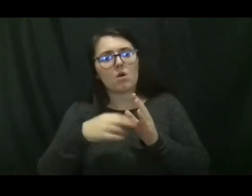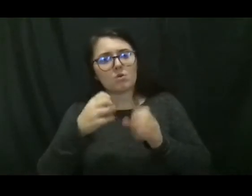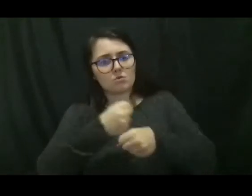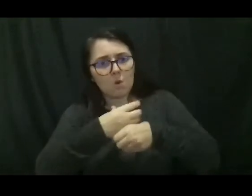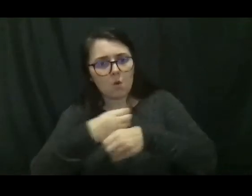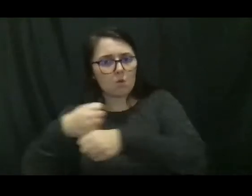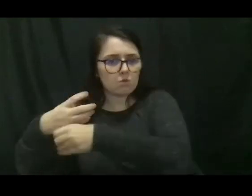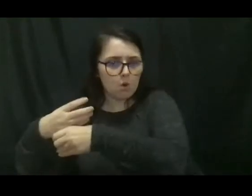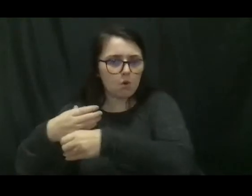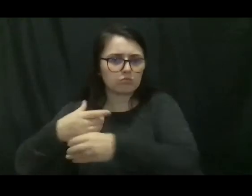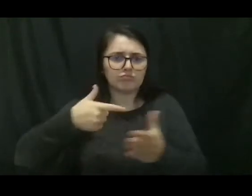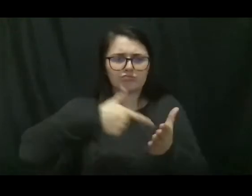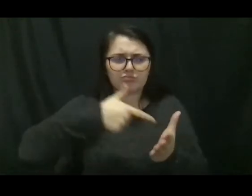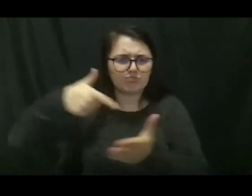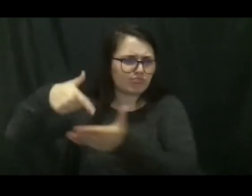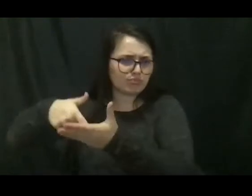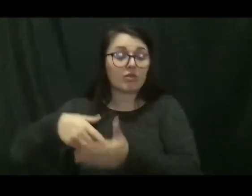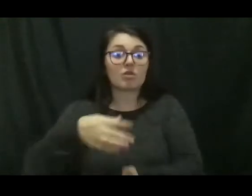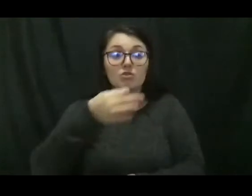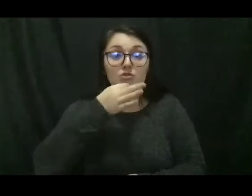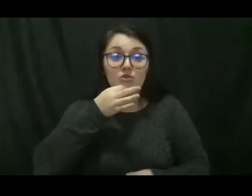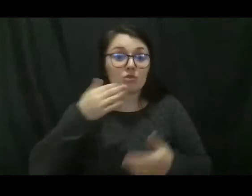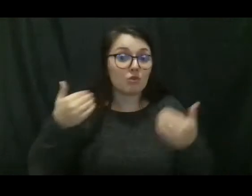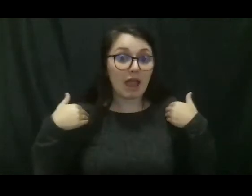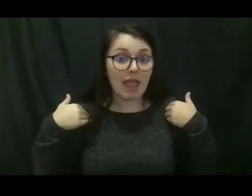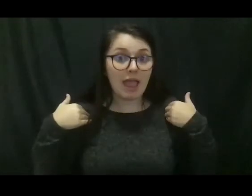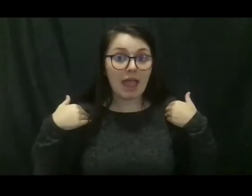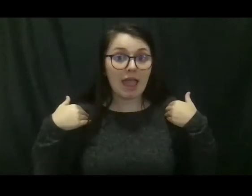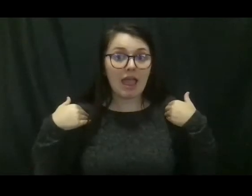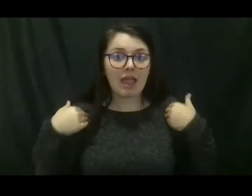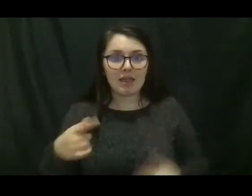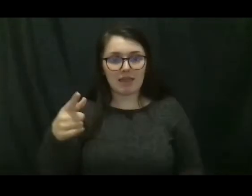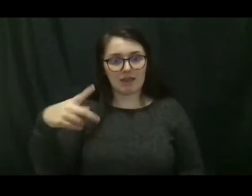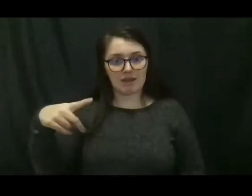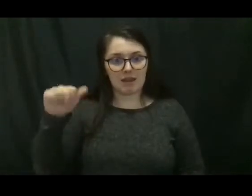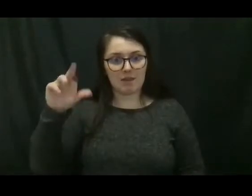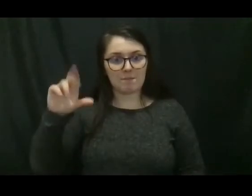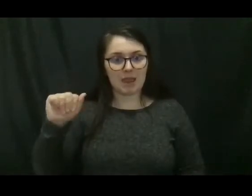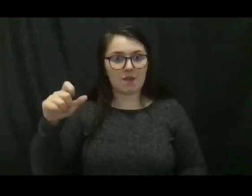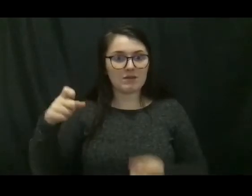with a saw, and soon we had a paraskater.